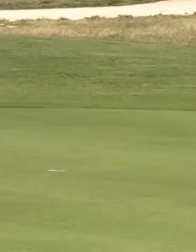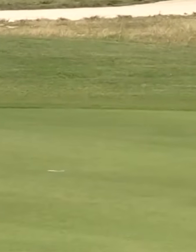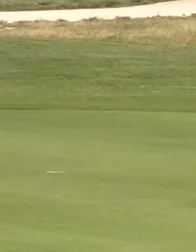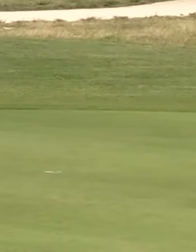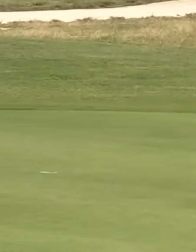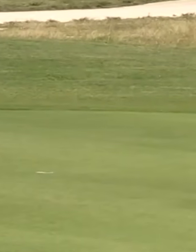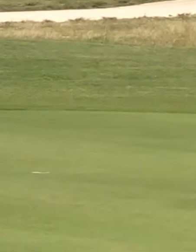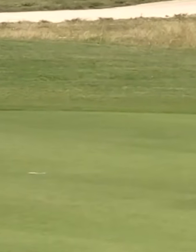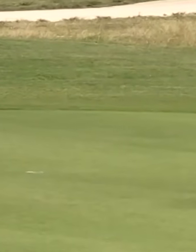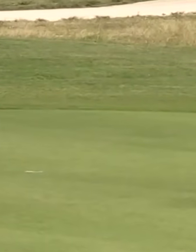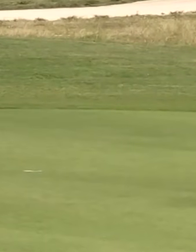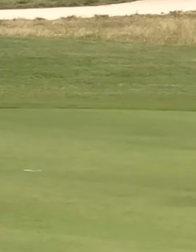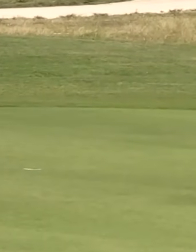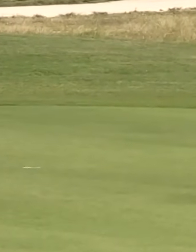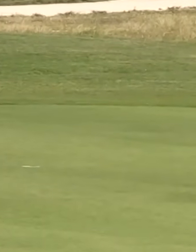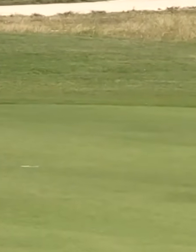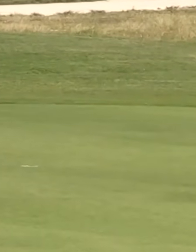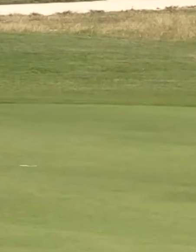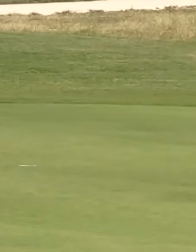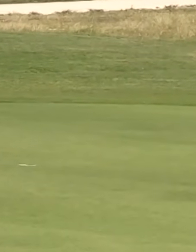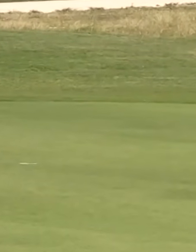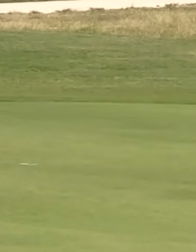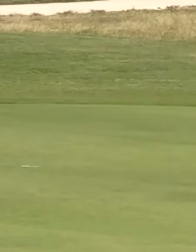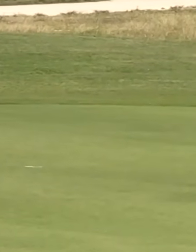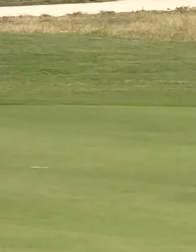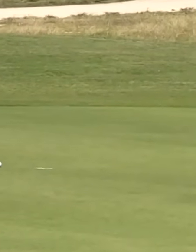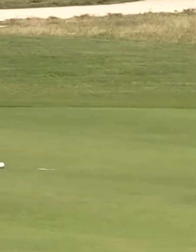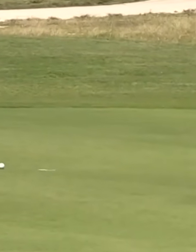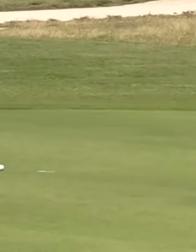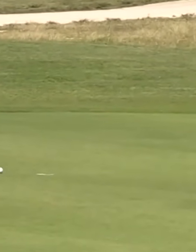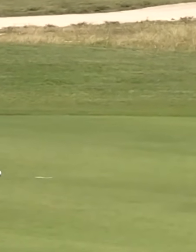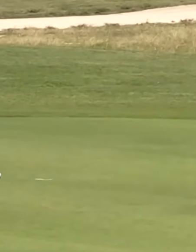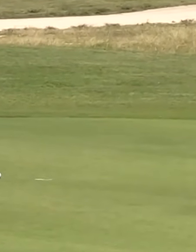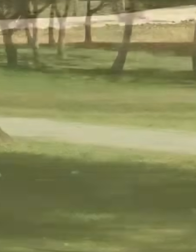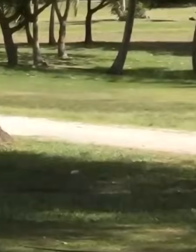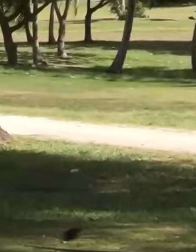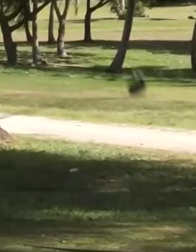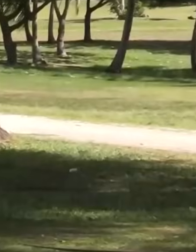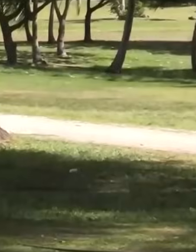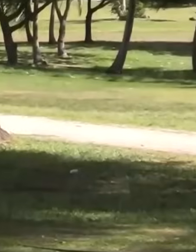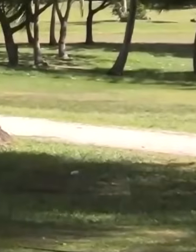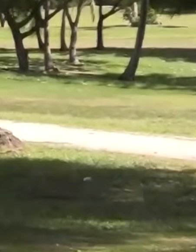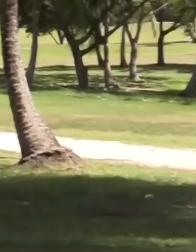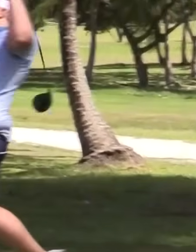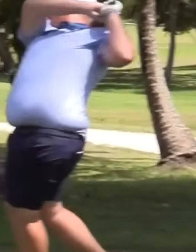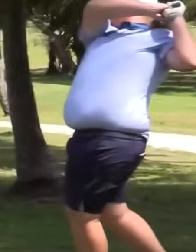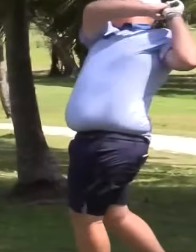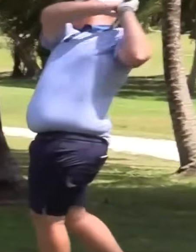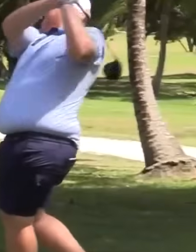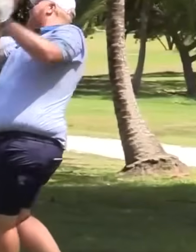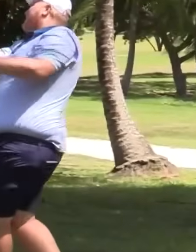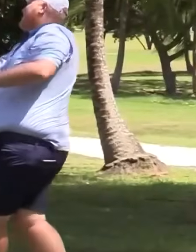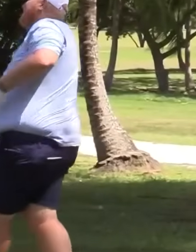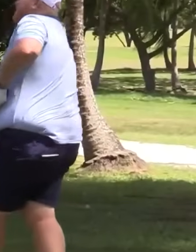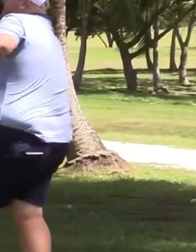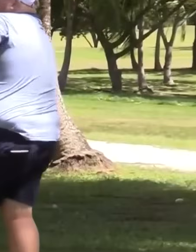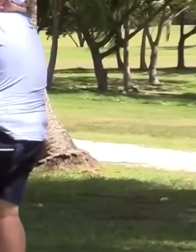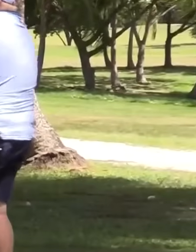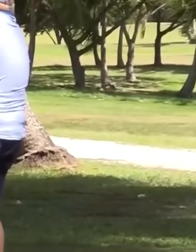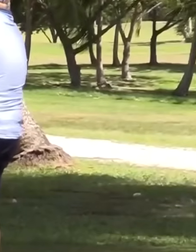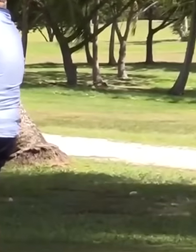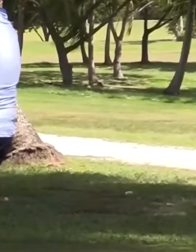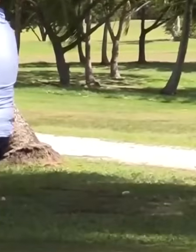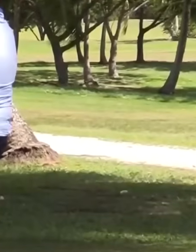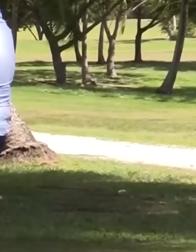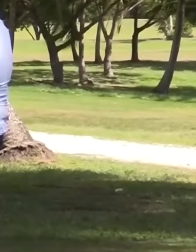well. Barbados ladies shot a 158 to be tied with Jamaica, but trailed Puerto Rico, who totaled 148, and second